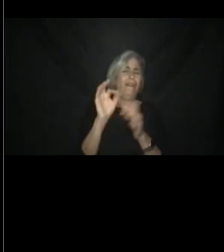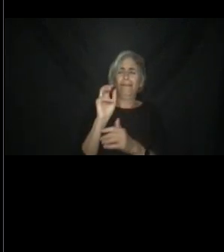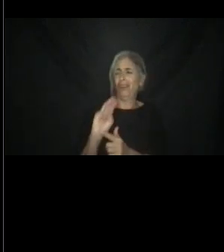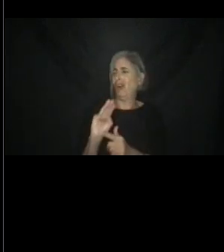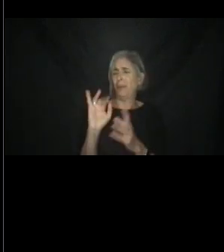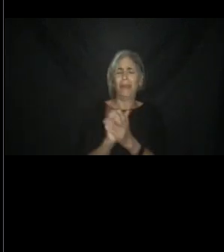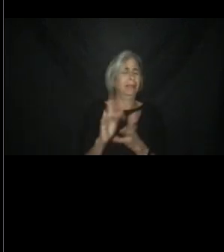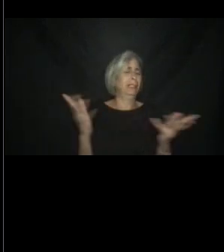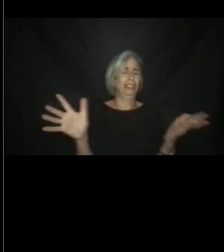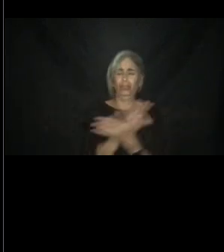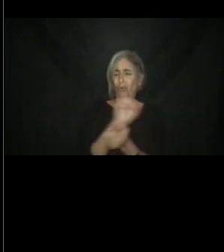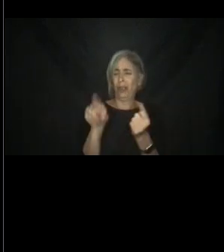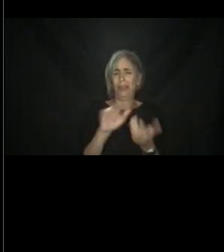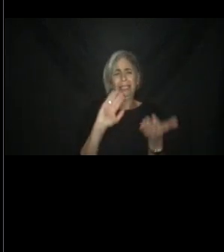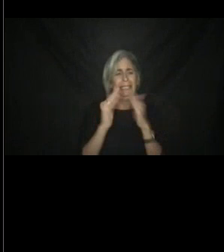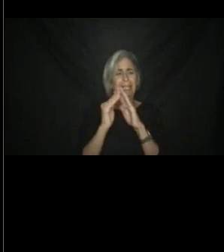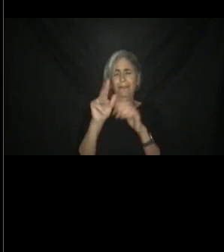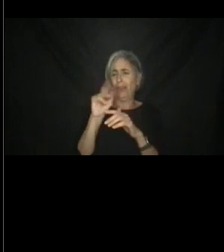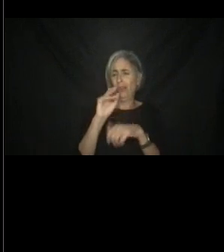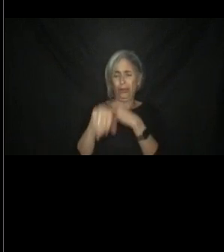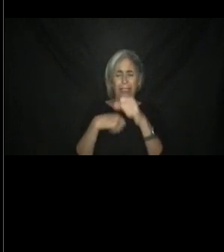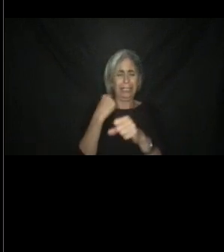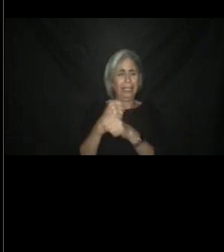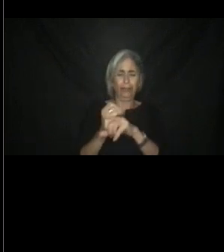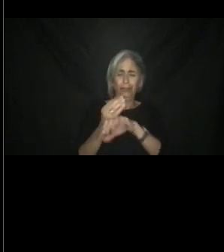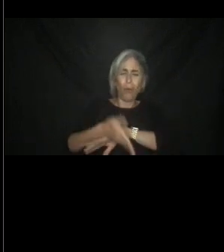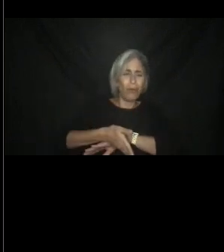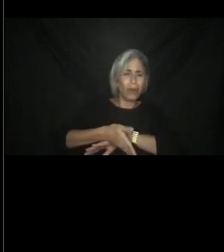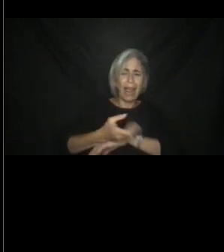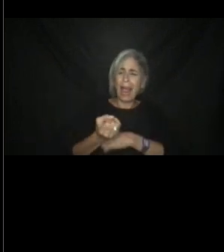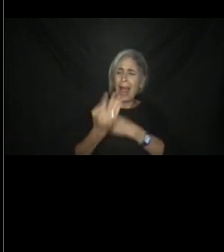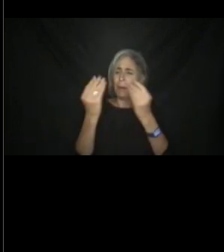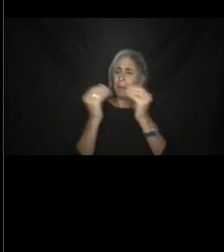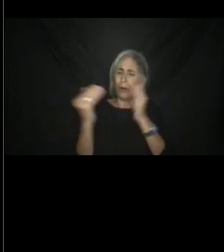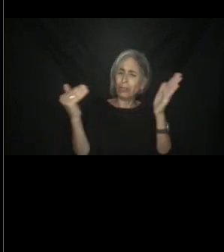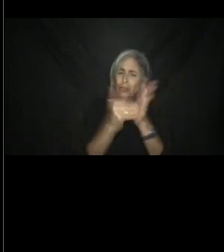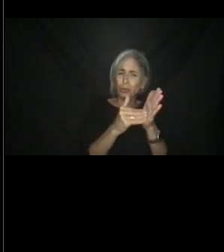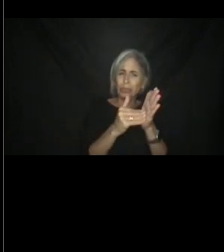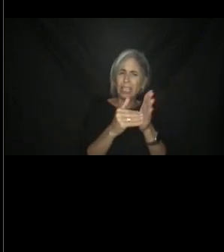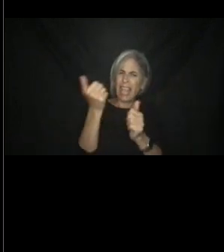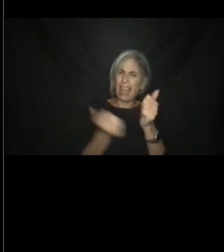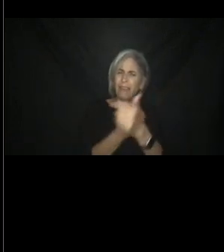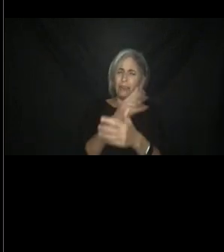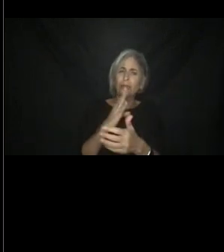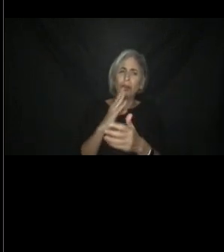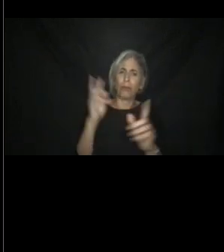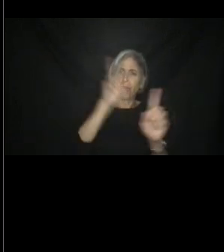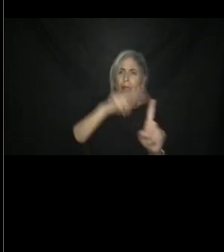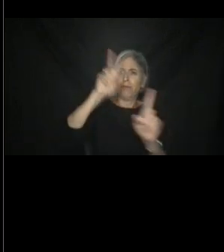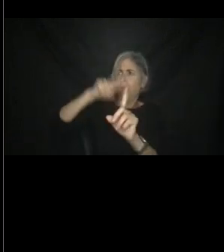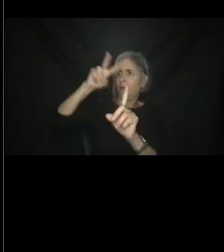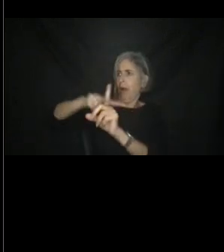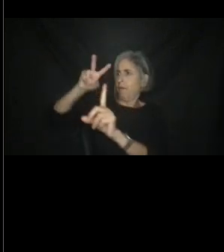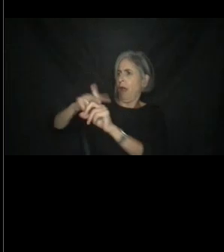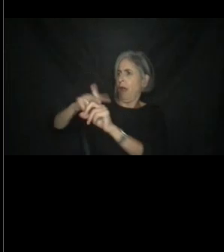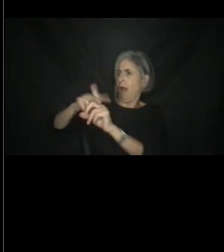been destroying this city for 30 or more years? How many more lawsuits? Everybody I talk to is filing lawsuits,